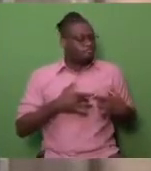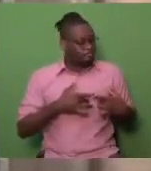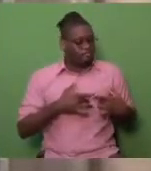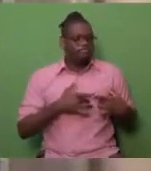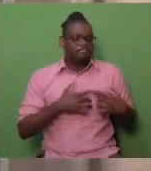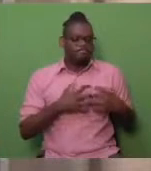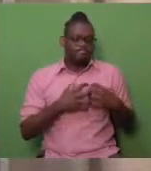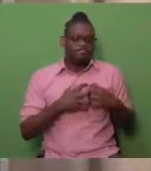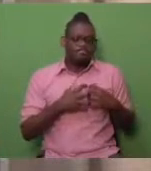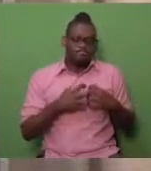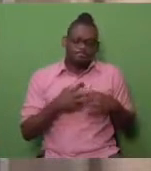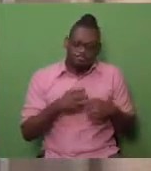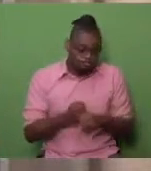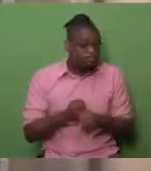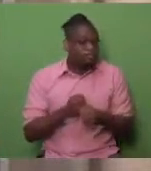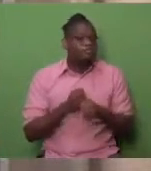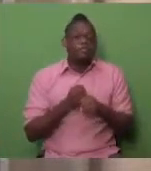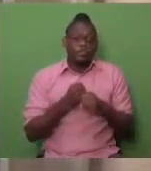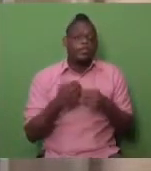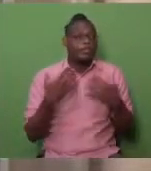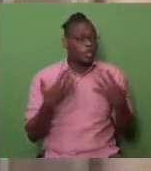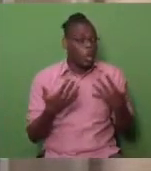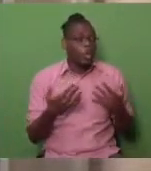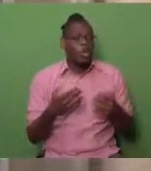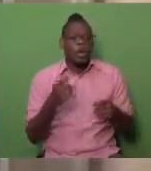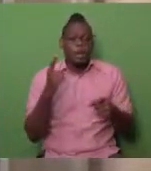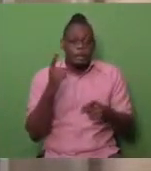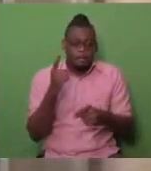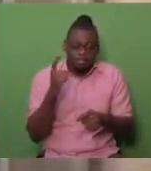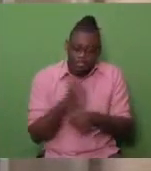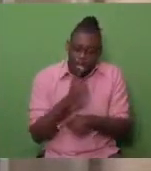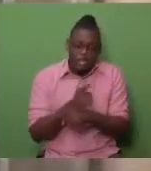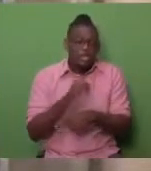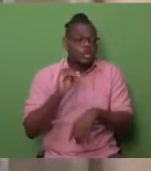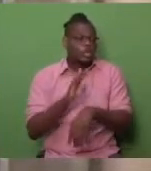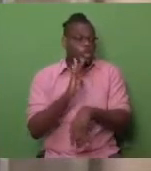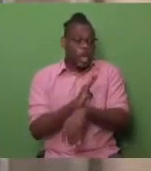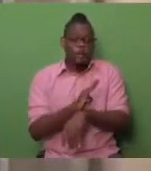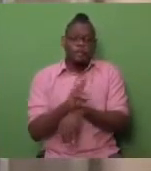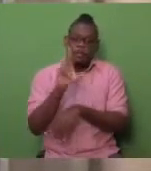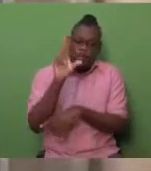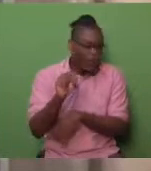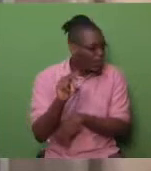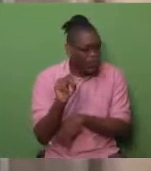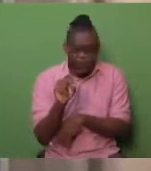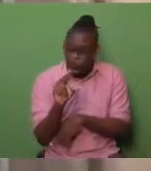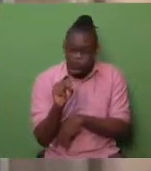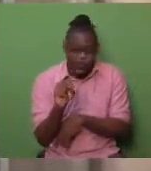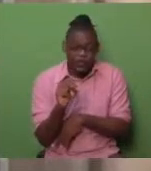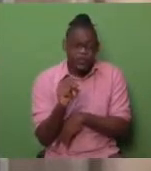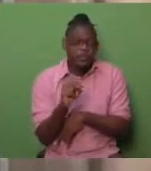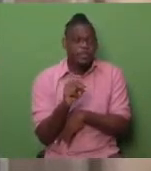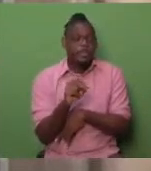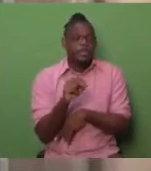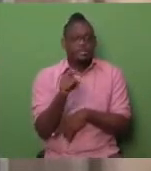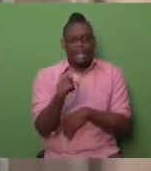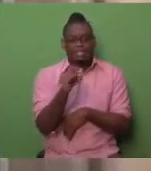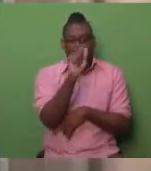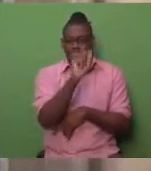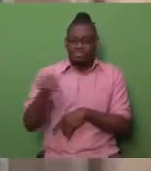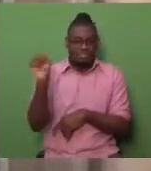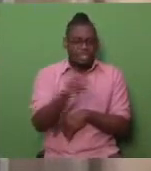They have violated the very principles of membership in this esteemed house. They have used